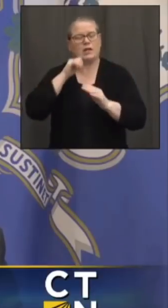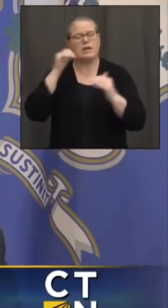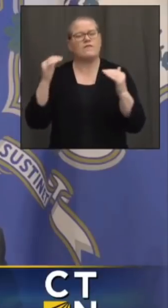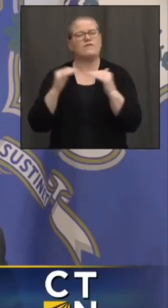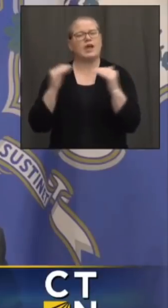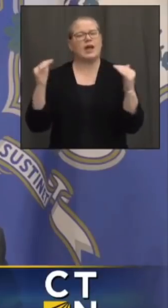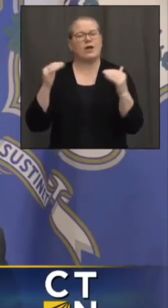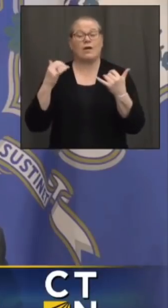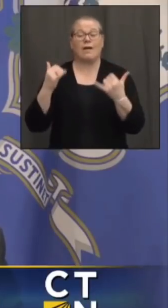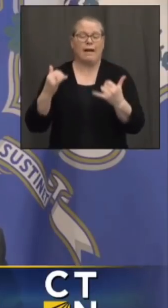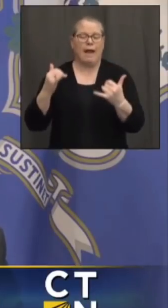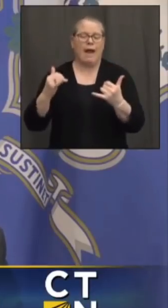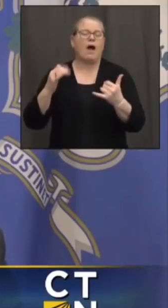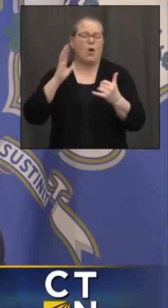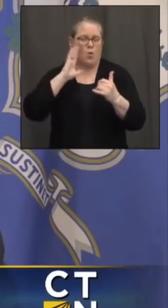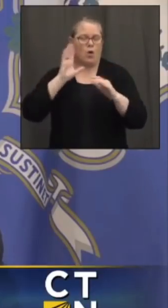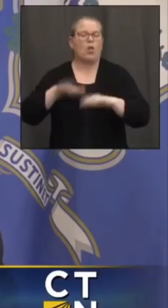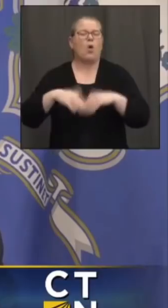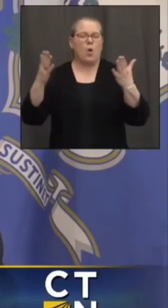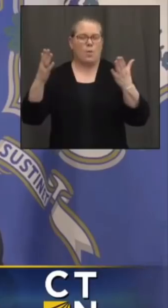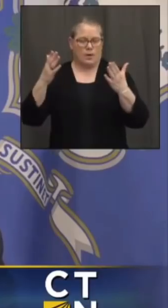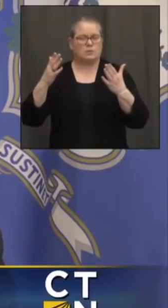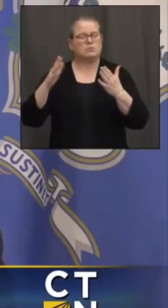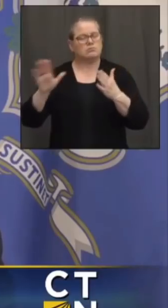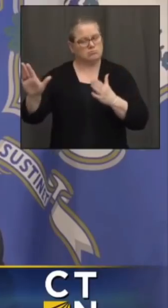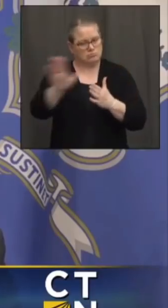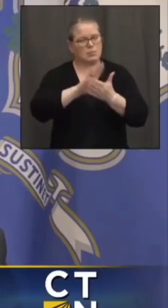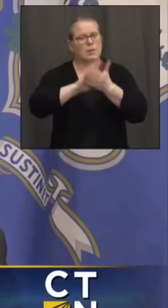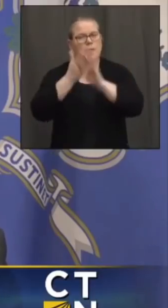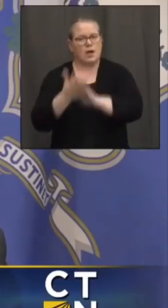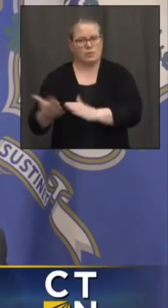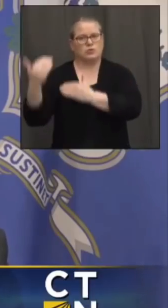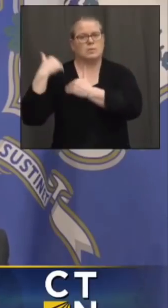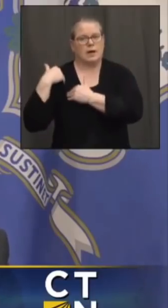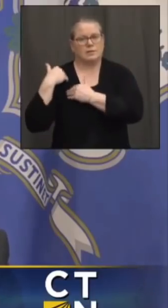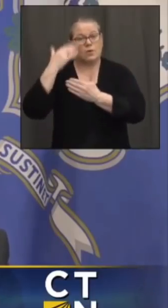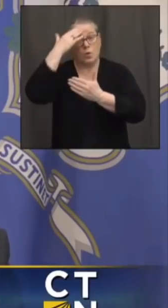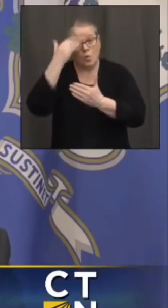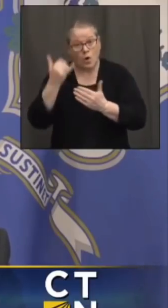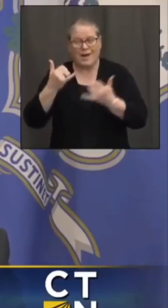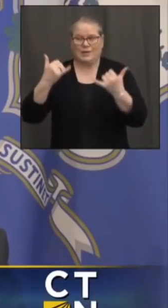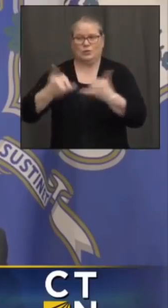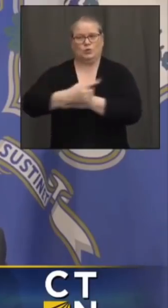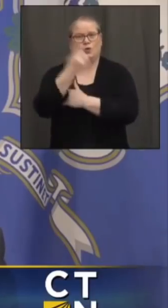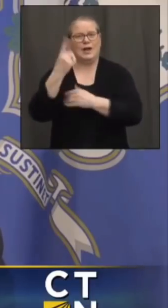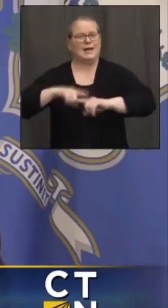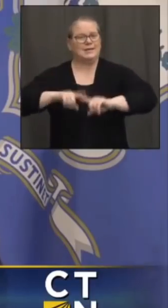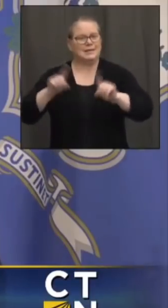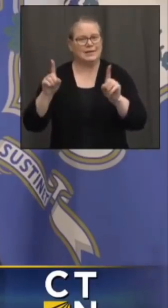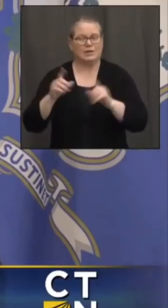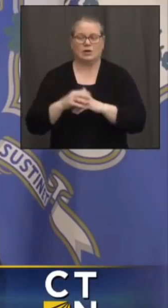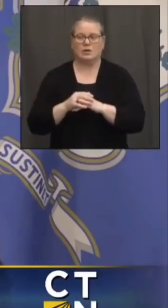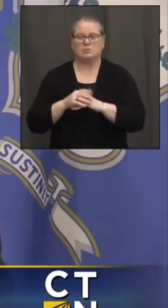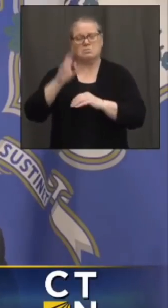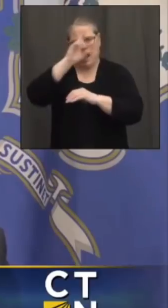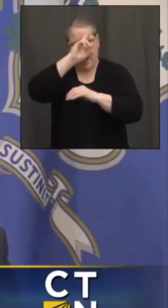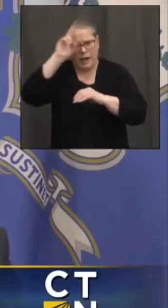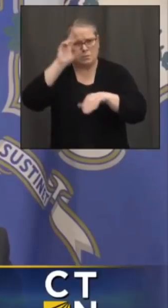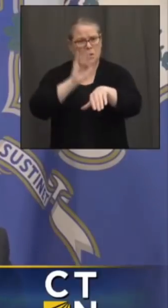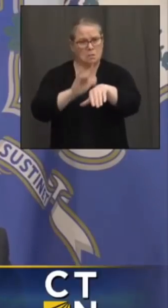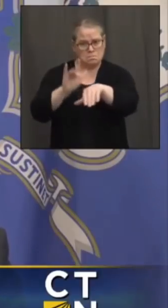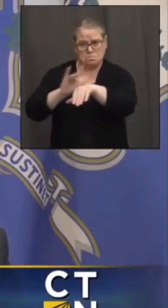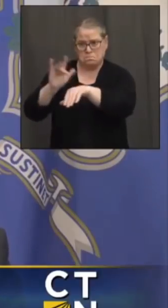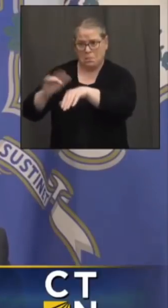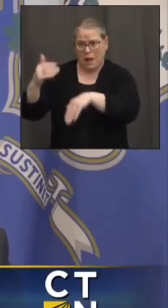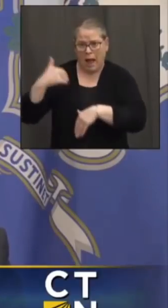when it comes to our hospitals and nursing homes today, we're in a very different situation. Good capacity. Folks are